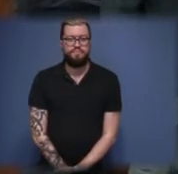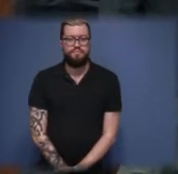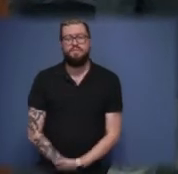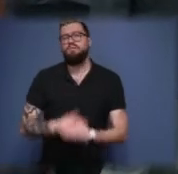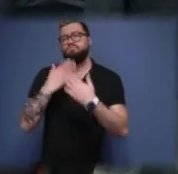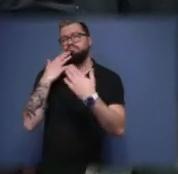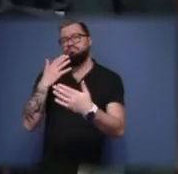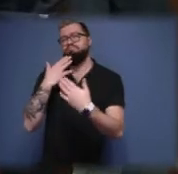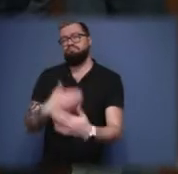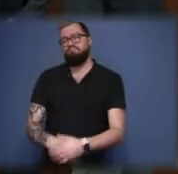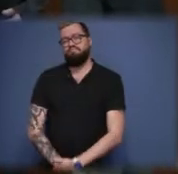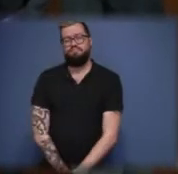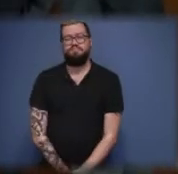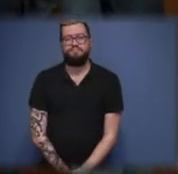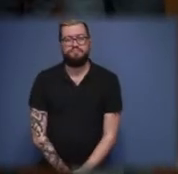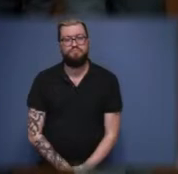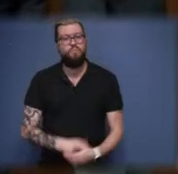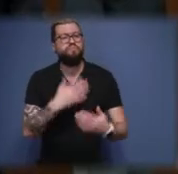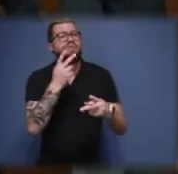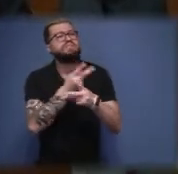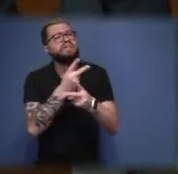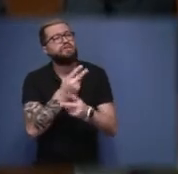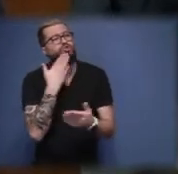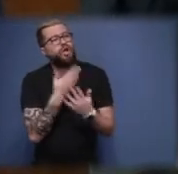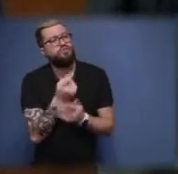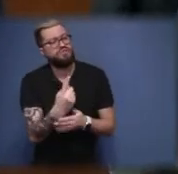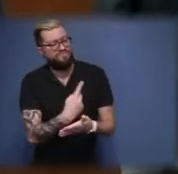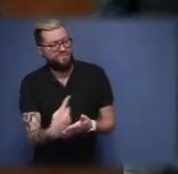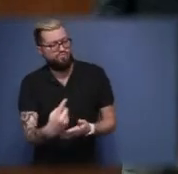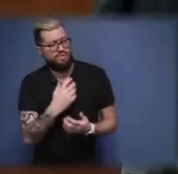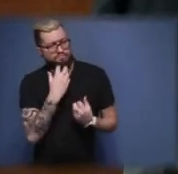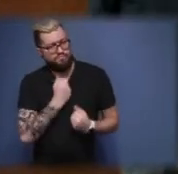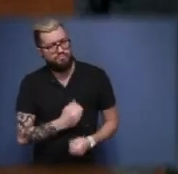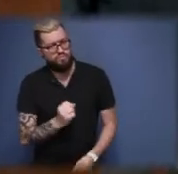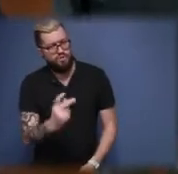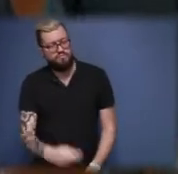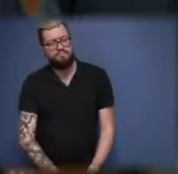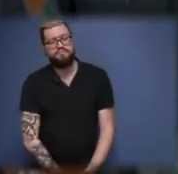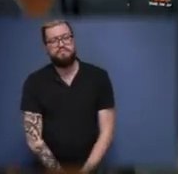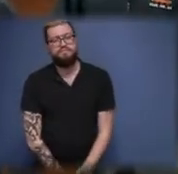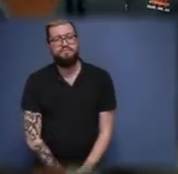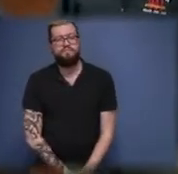Thank you. Okay. Thank you. Take good care of yourselves this week.